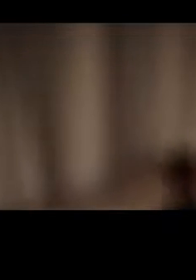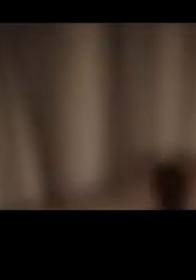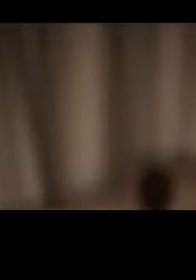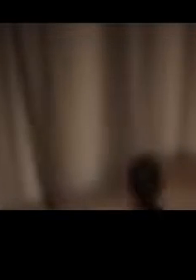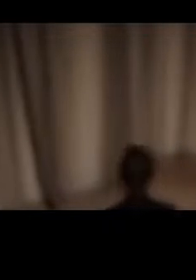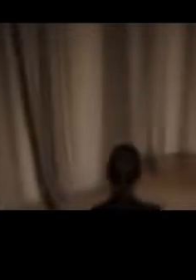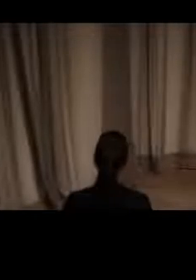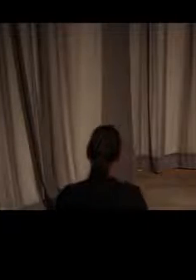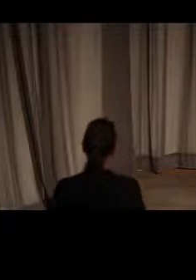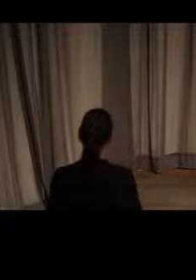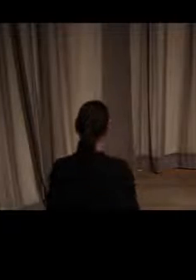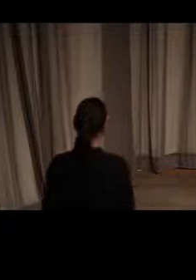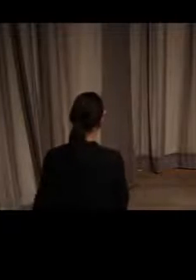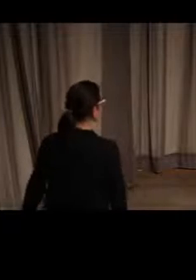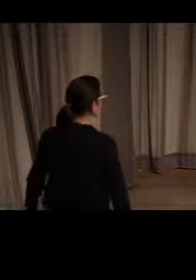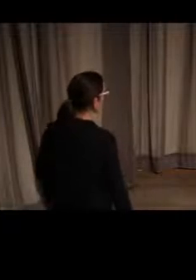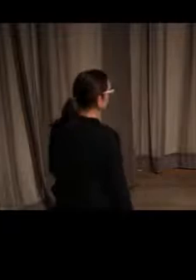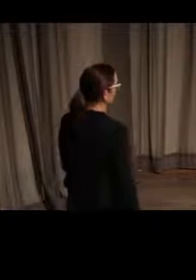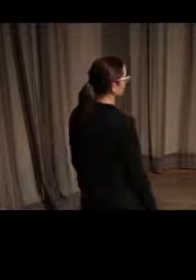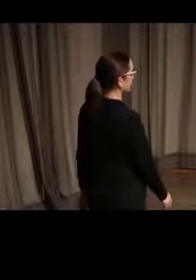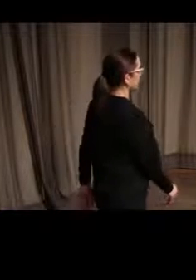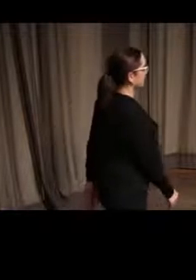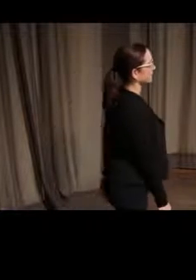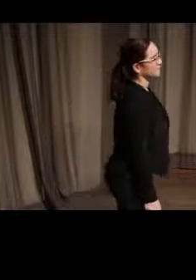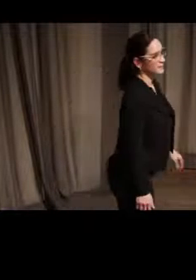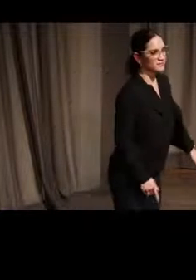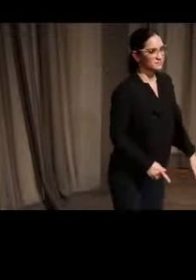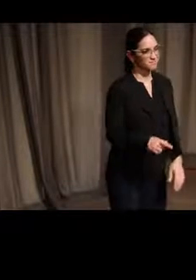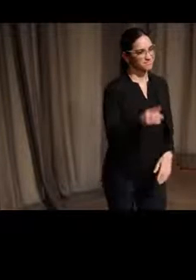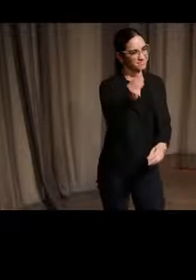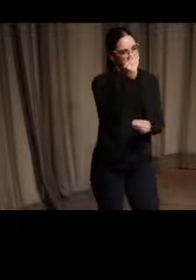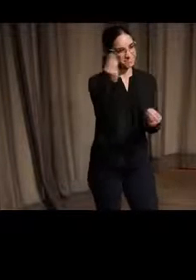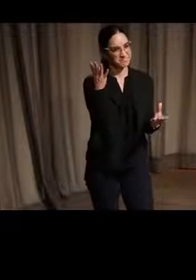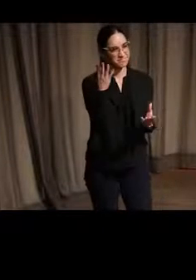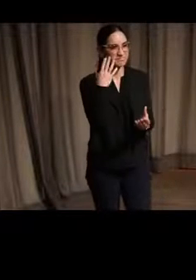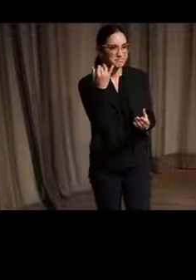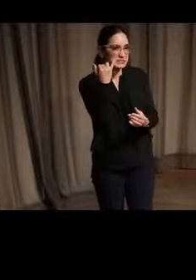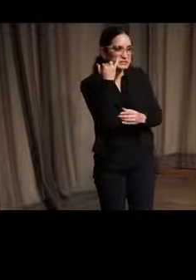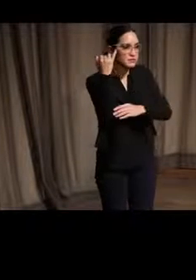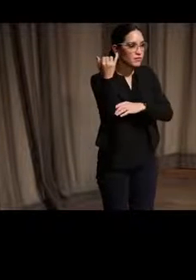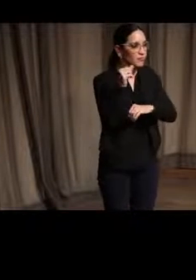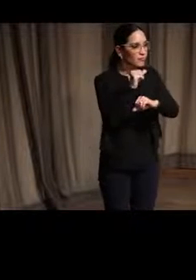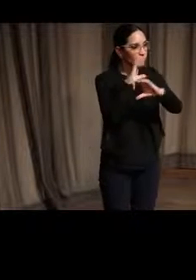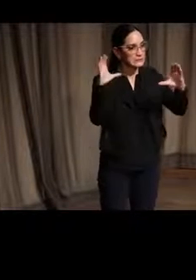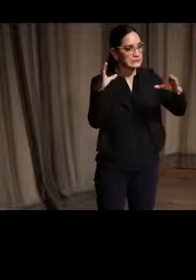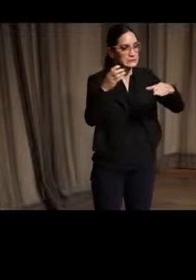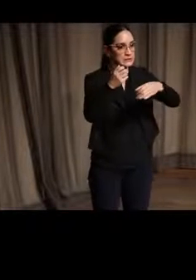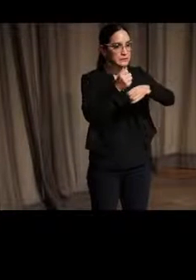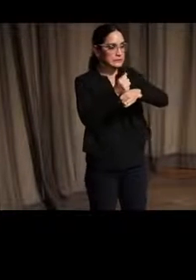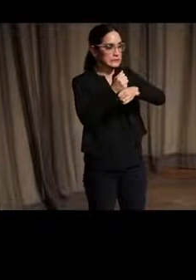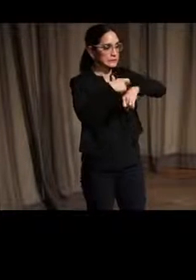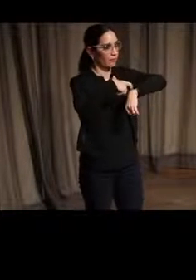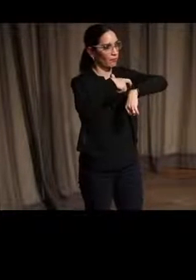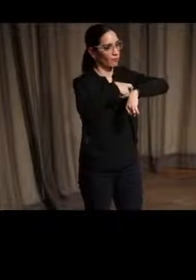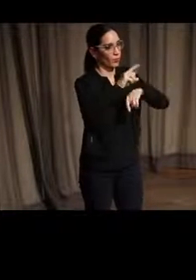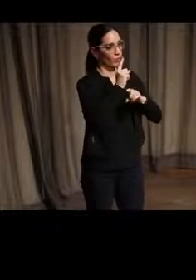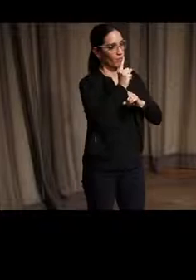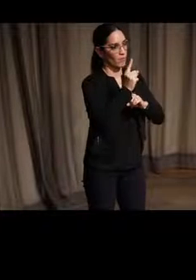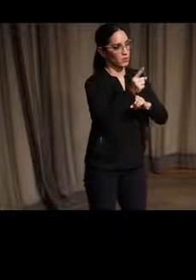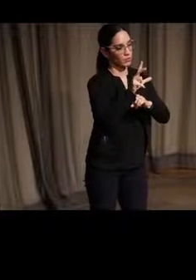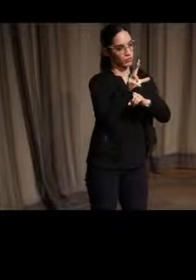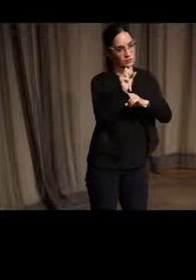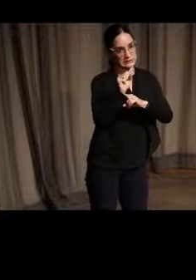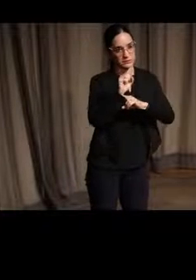So that gives you an idea. That was a minute and 30 seconds of the composition, and the work is generative. There's a lot of randomization